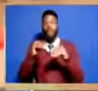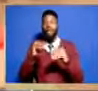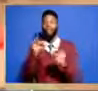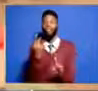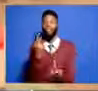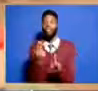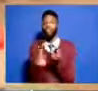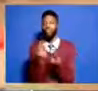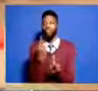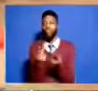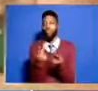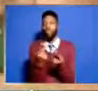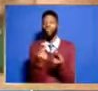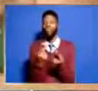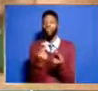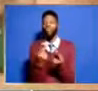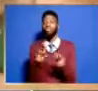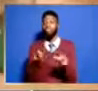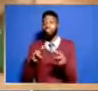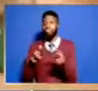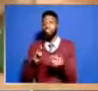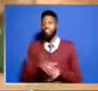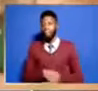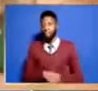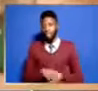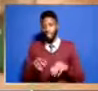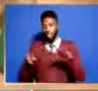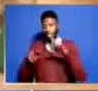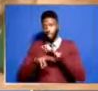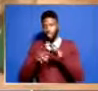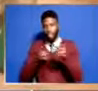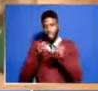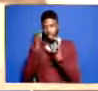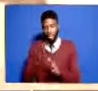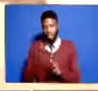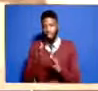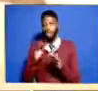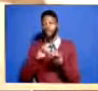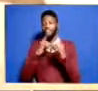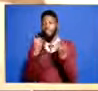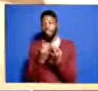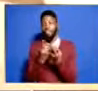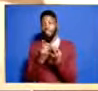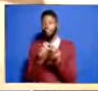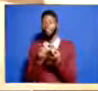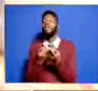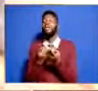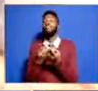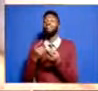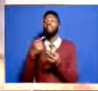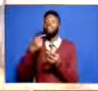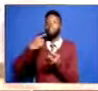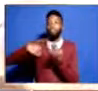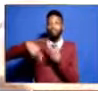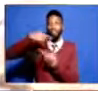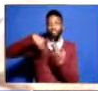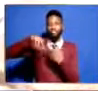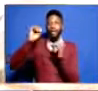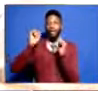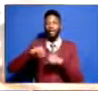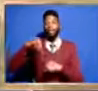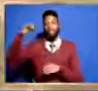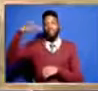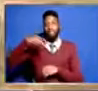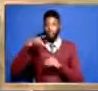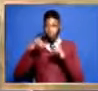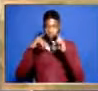stoves. Deputy Director at the Department of Renewable Energy, Dr. Shadrack Kipkemoi, said that manufacturers who meet the standards of